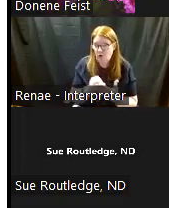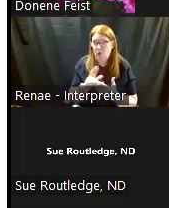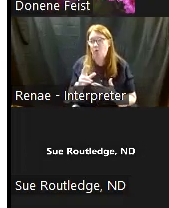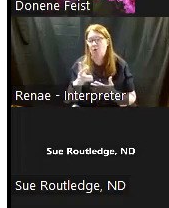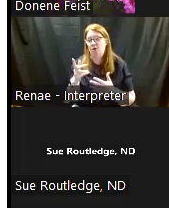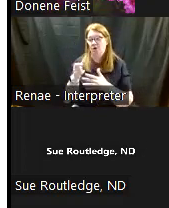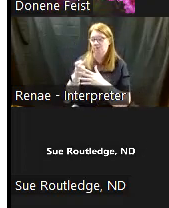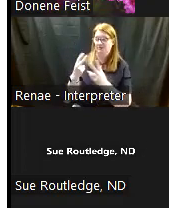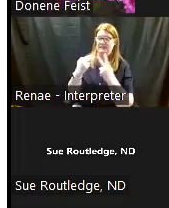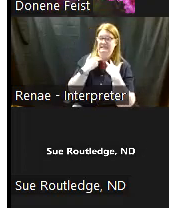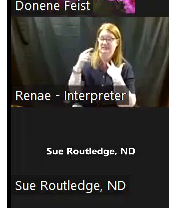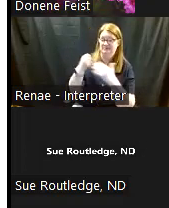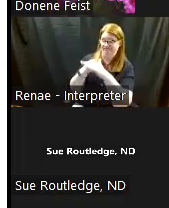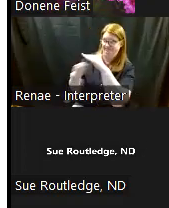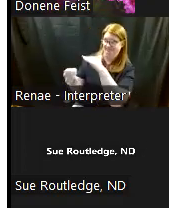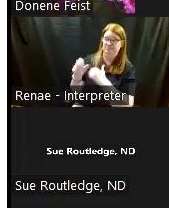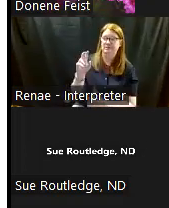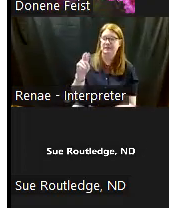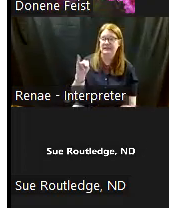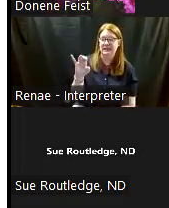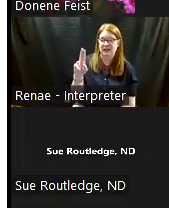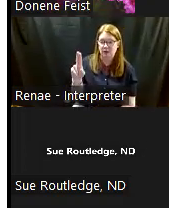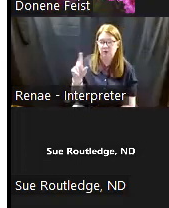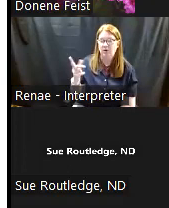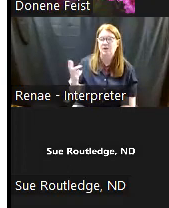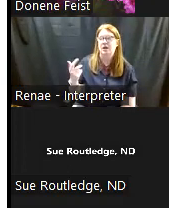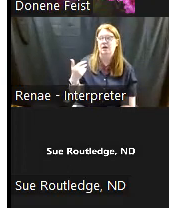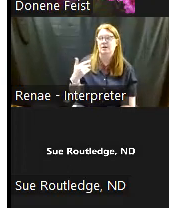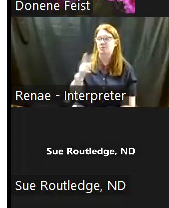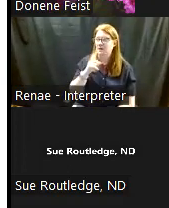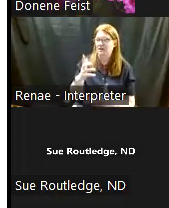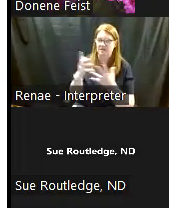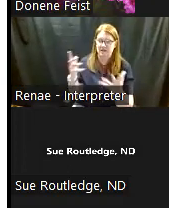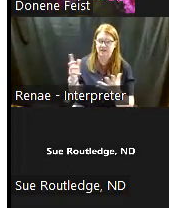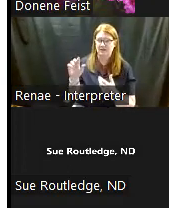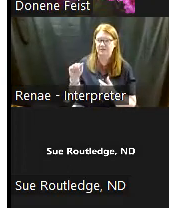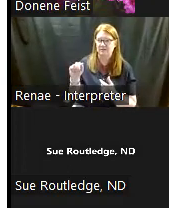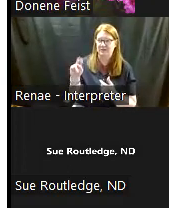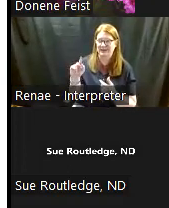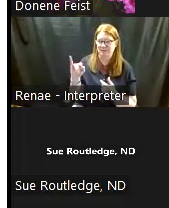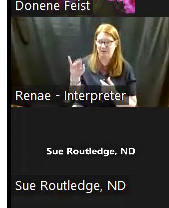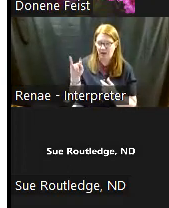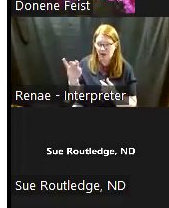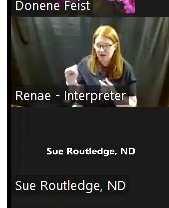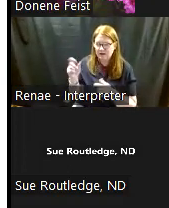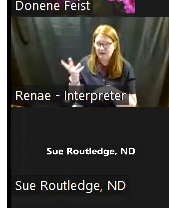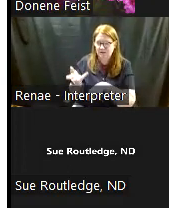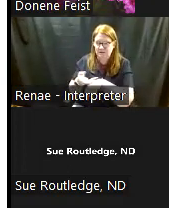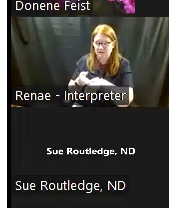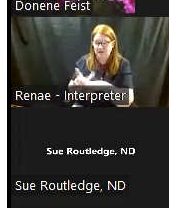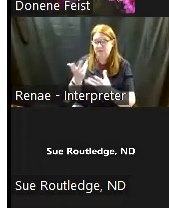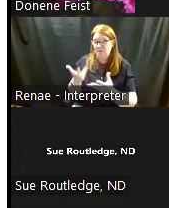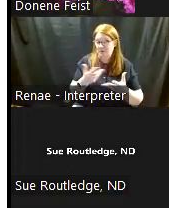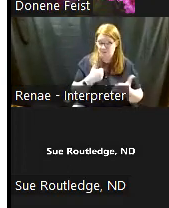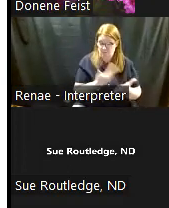to a lot of different antibiotics, really harsh in the ways, really unnatural in the ways. Maybe we didn't have a lot of oxygen at birth.